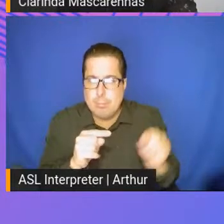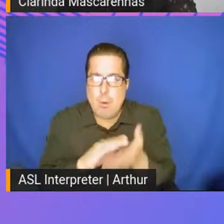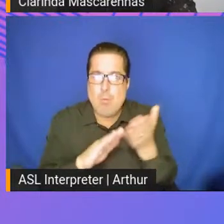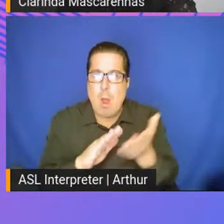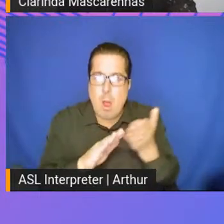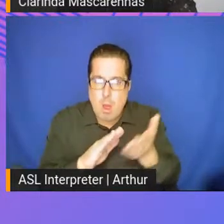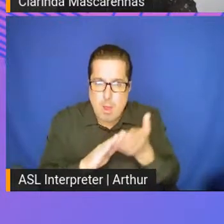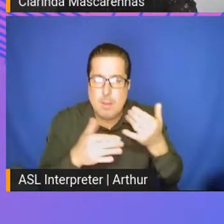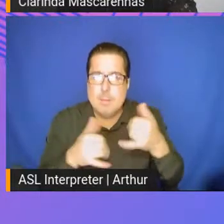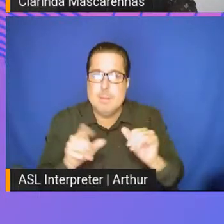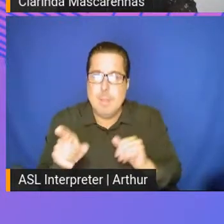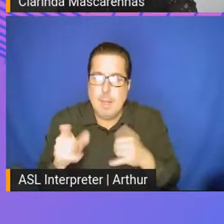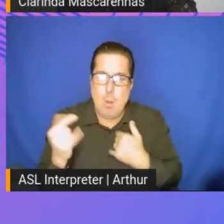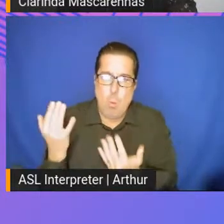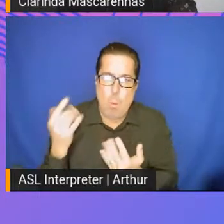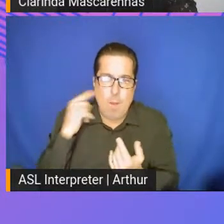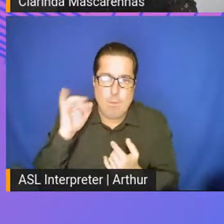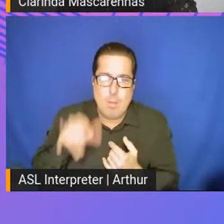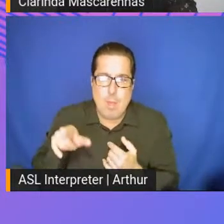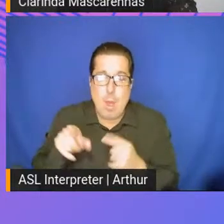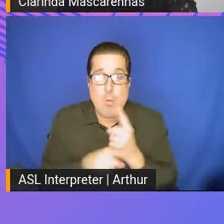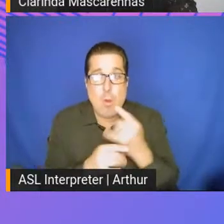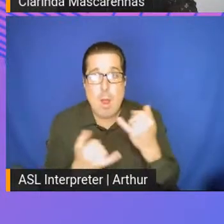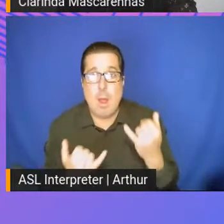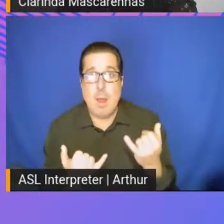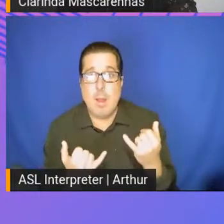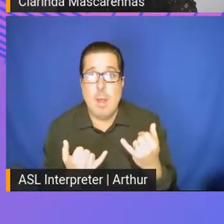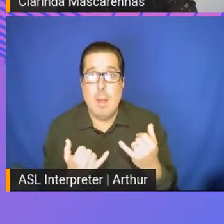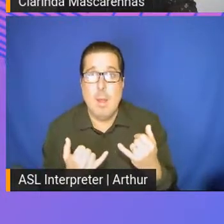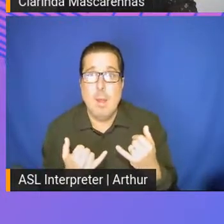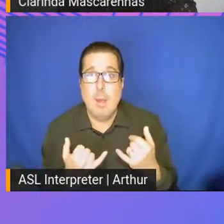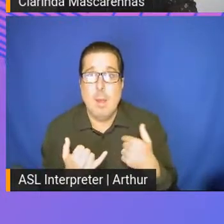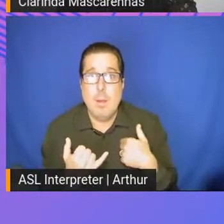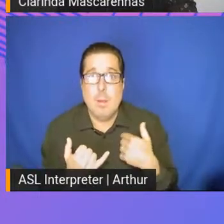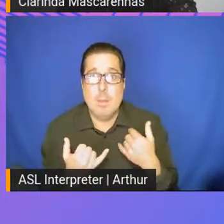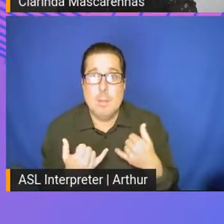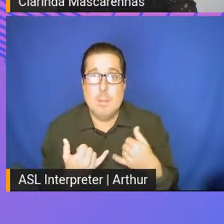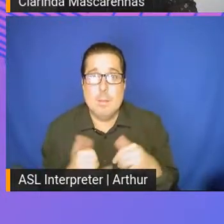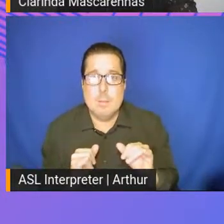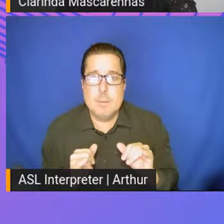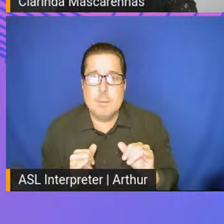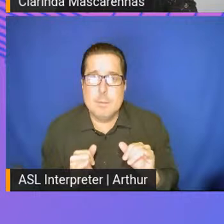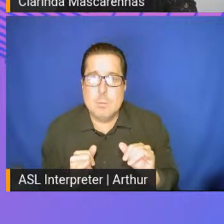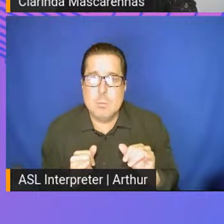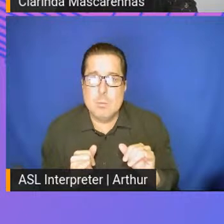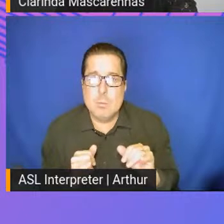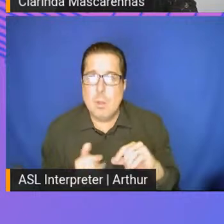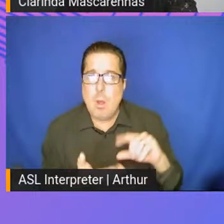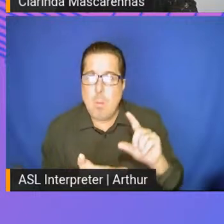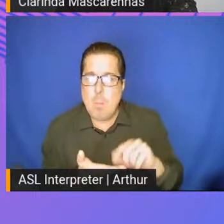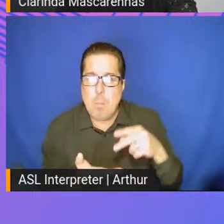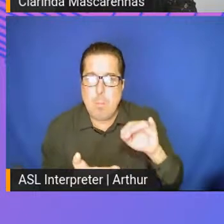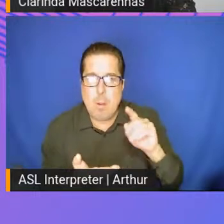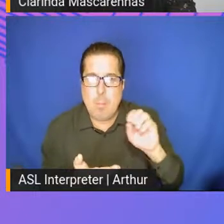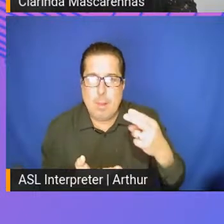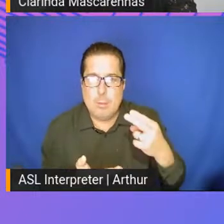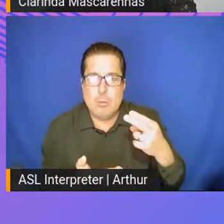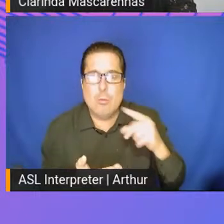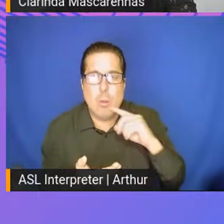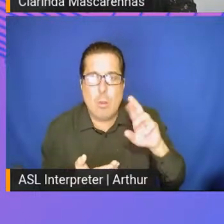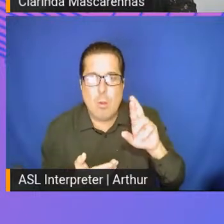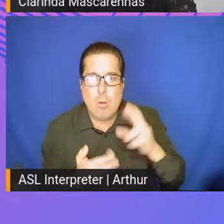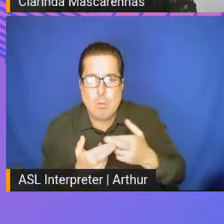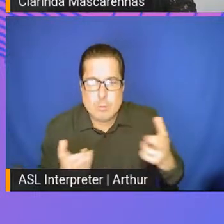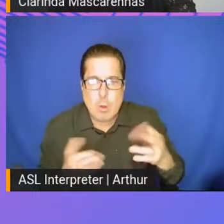So right now, I think the behind the scenes is we still provisioning the resources and to build the